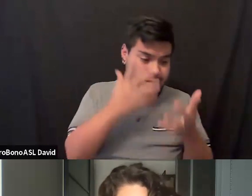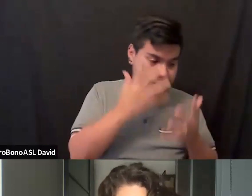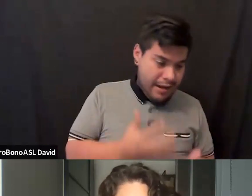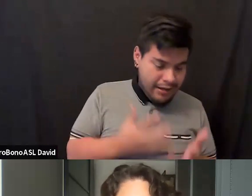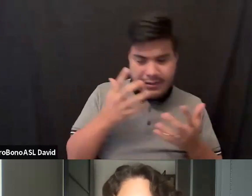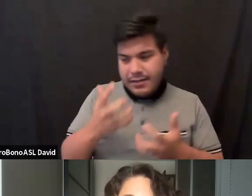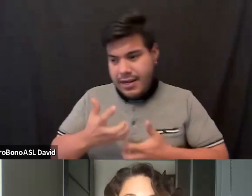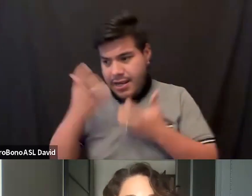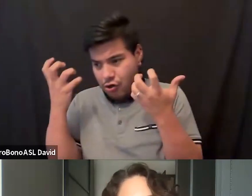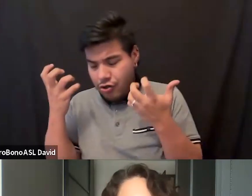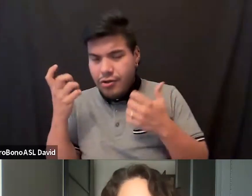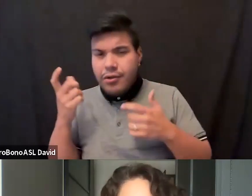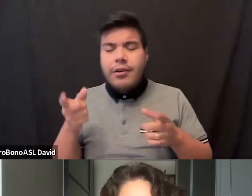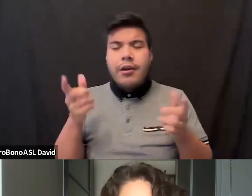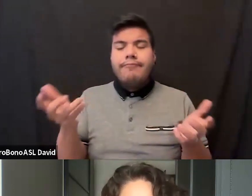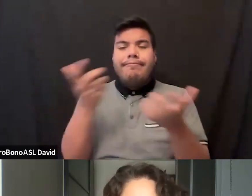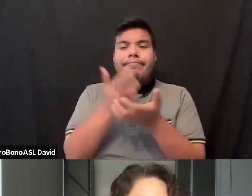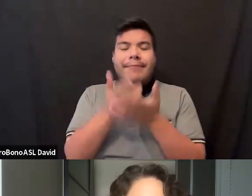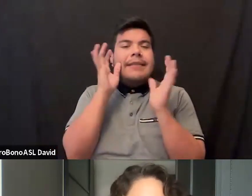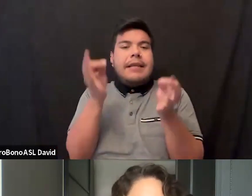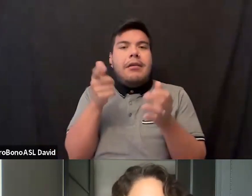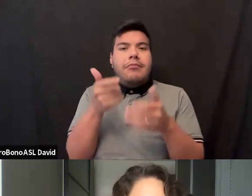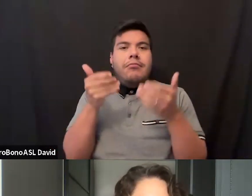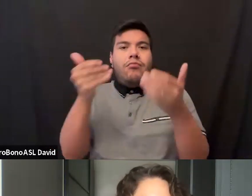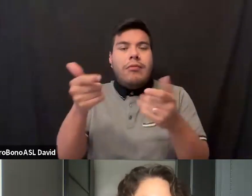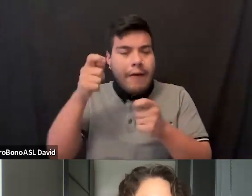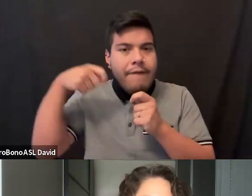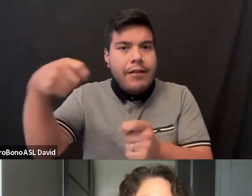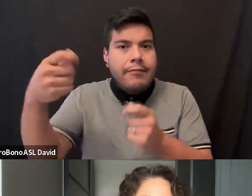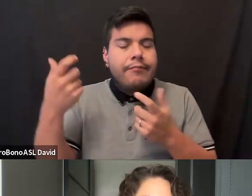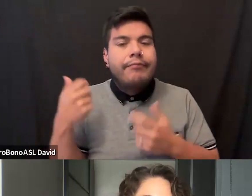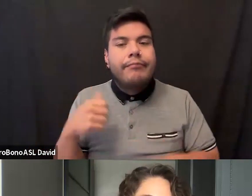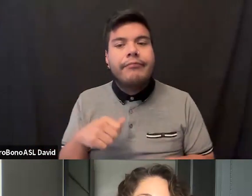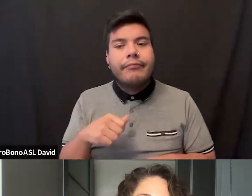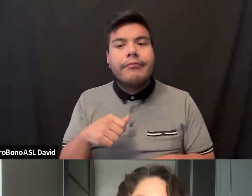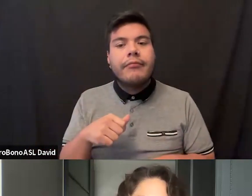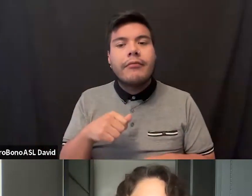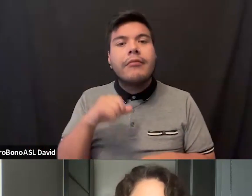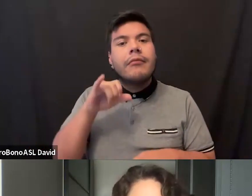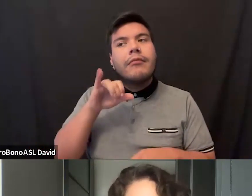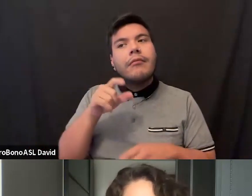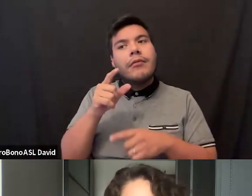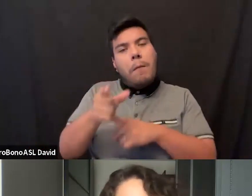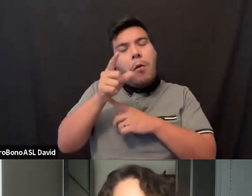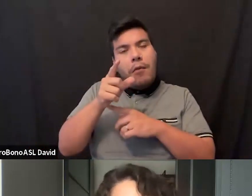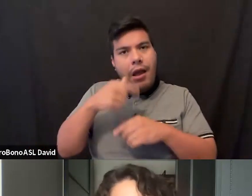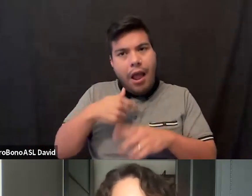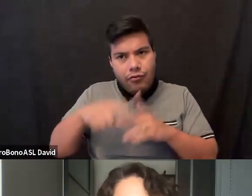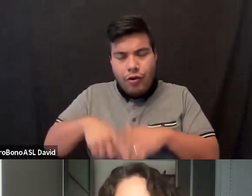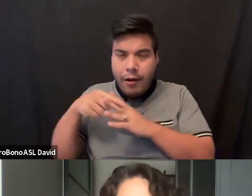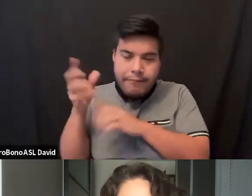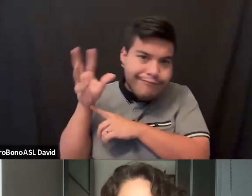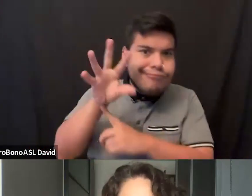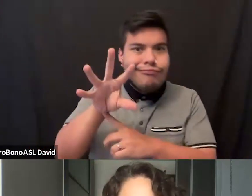and anger, I decided to start the film. And of course, when the moments that I started to shoot, that we put the